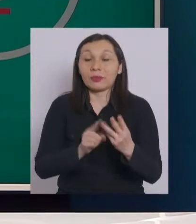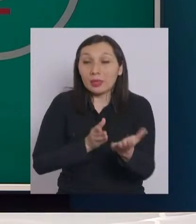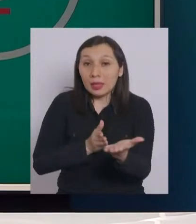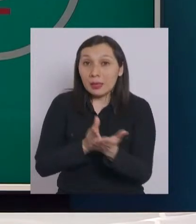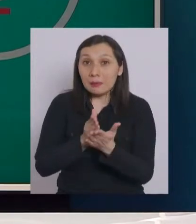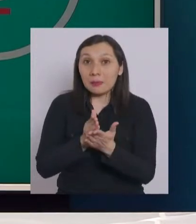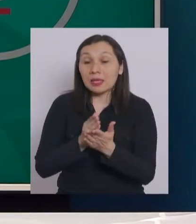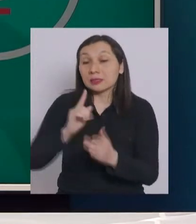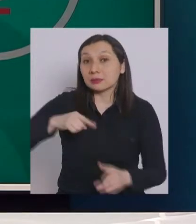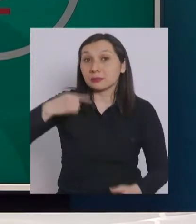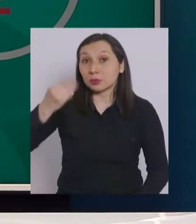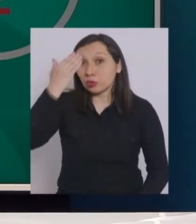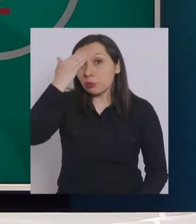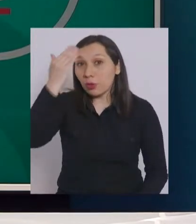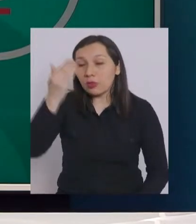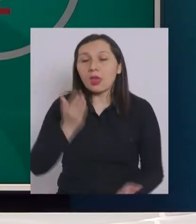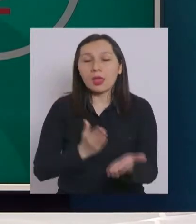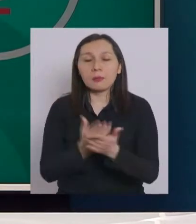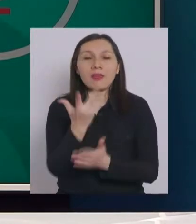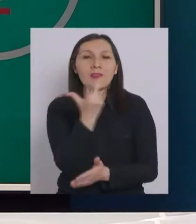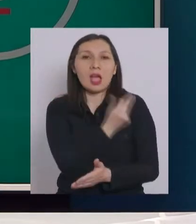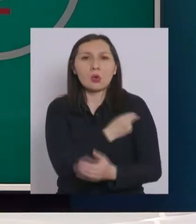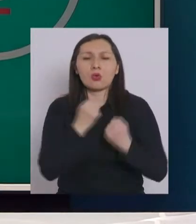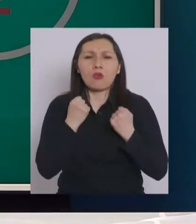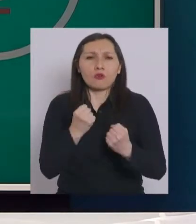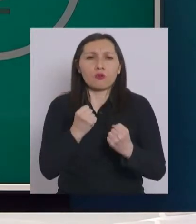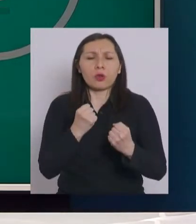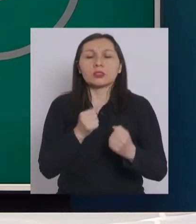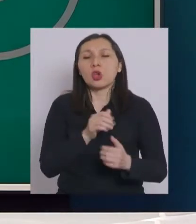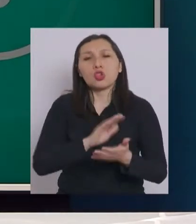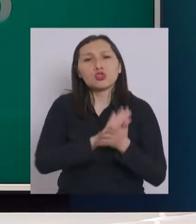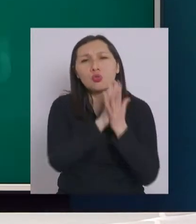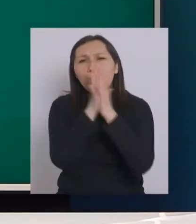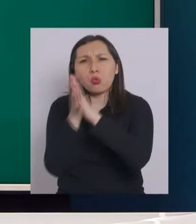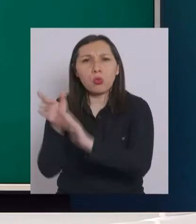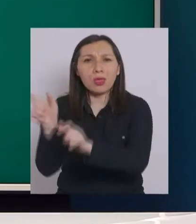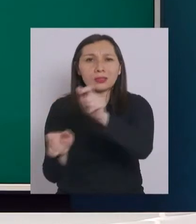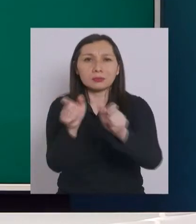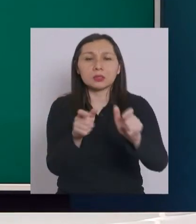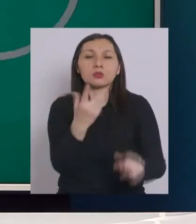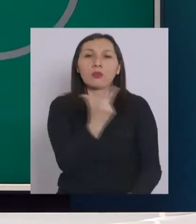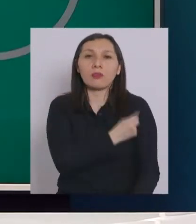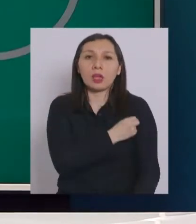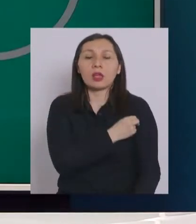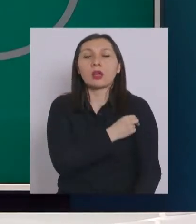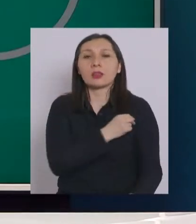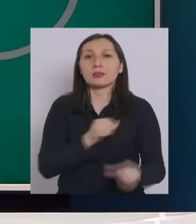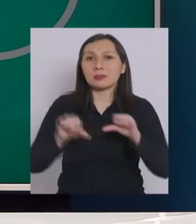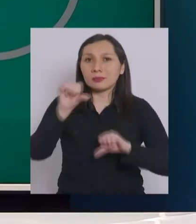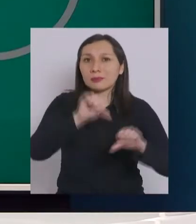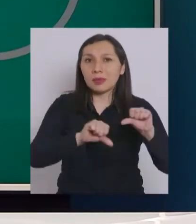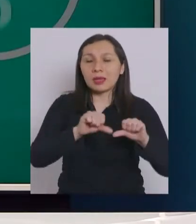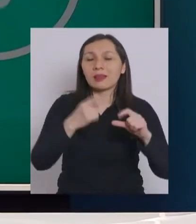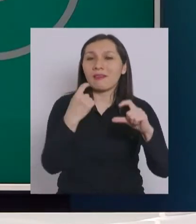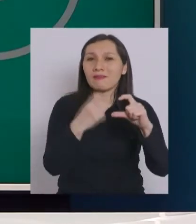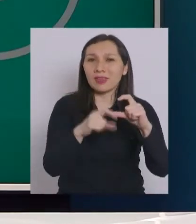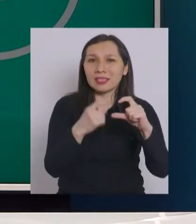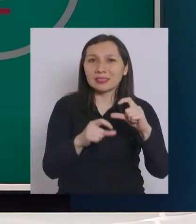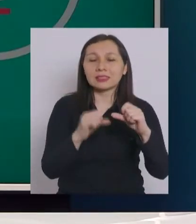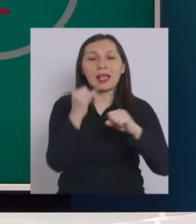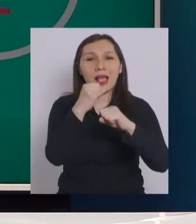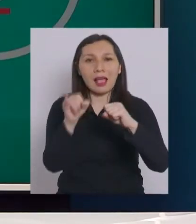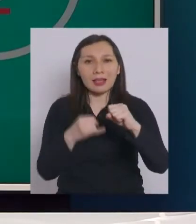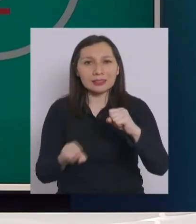doses. Starting that day, we will start the booster vaccination for all the persons vaccinated with doses